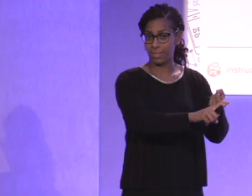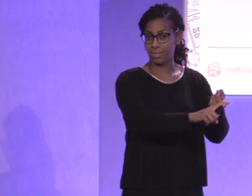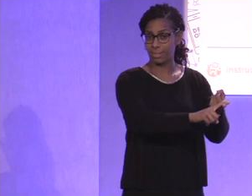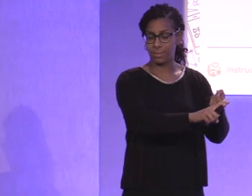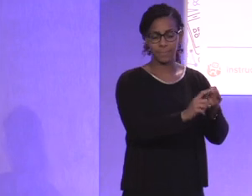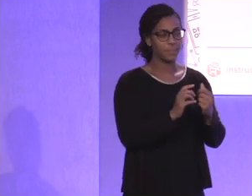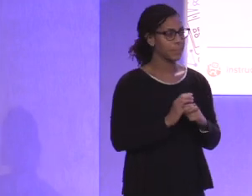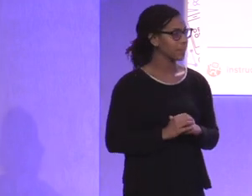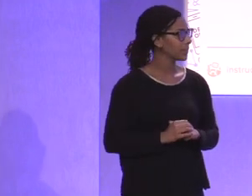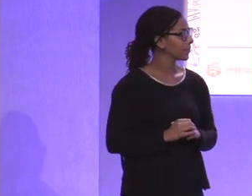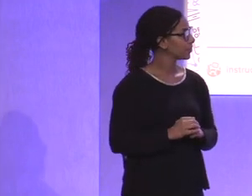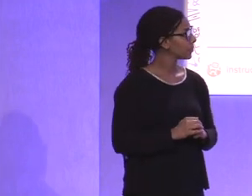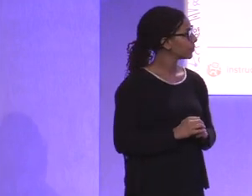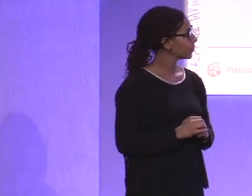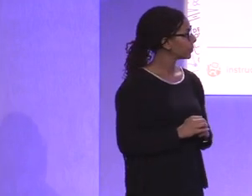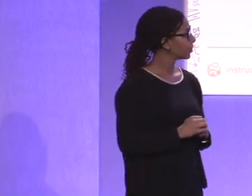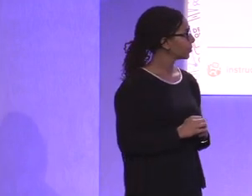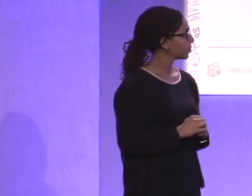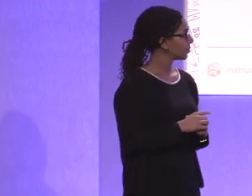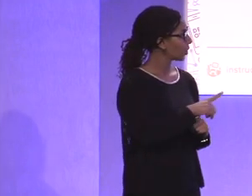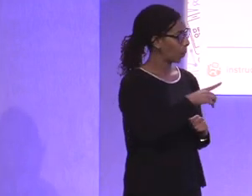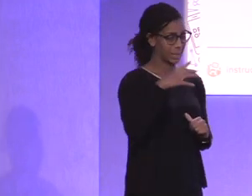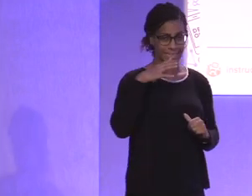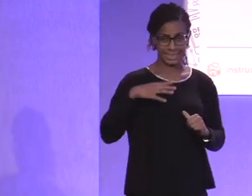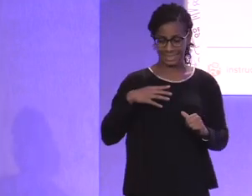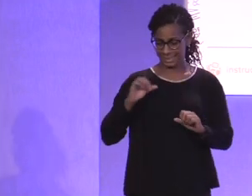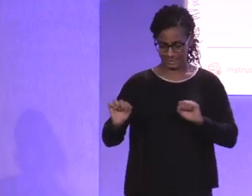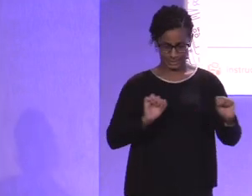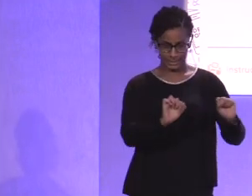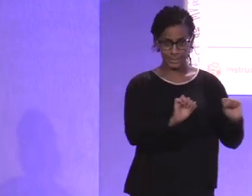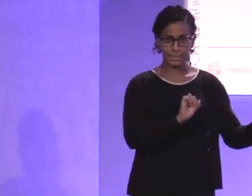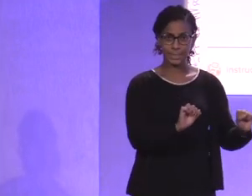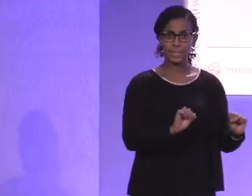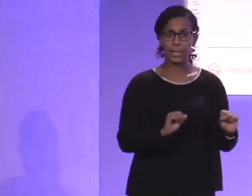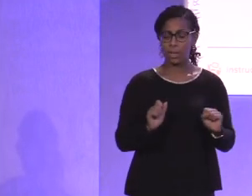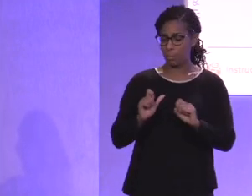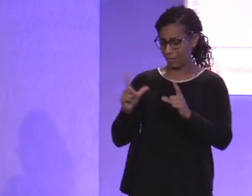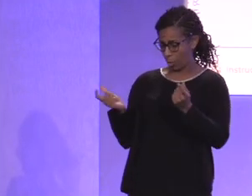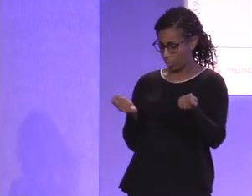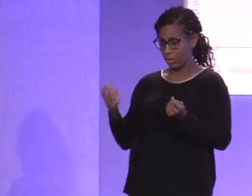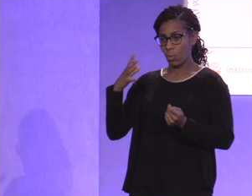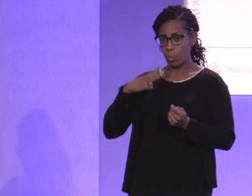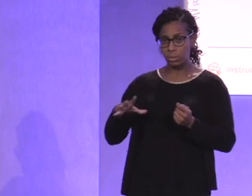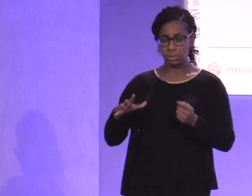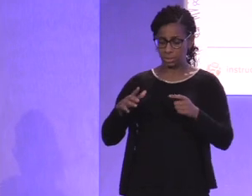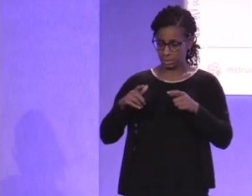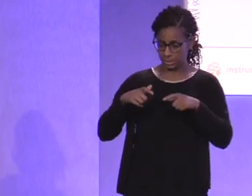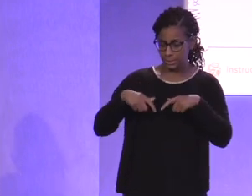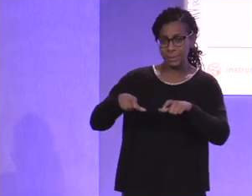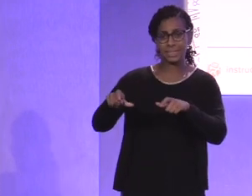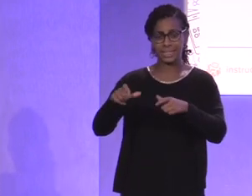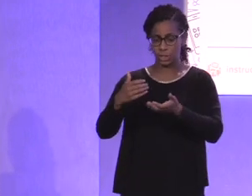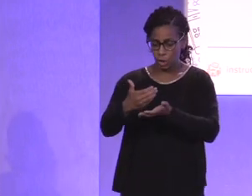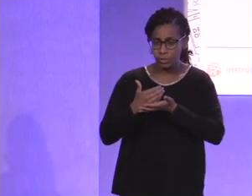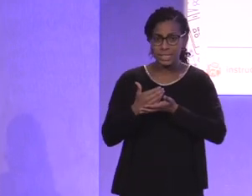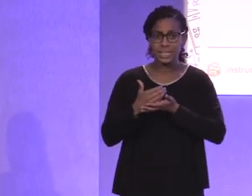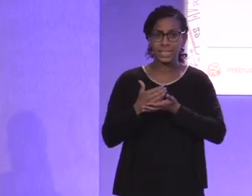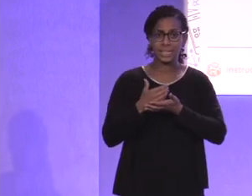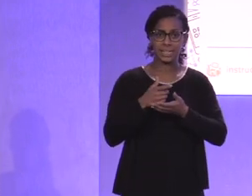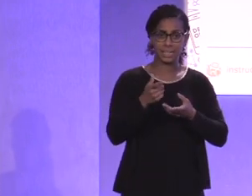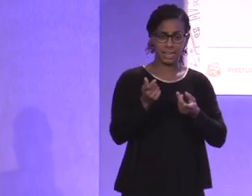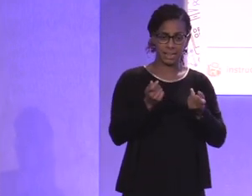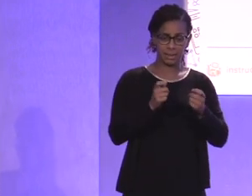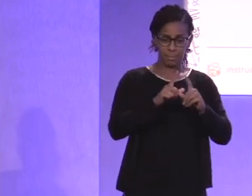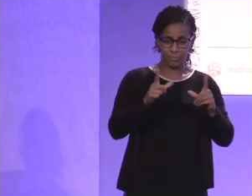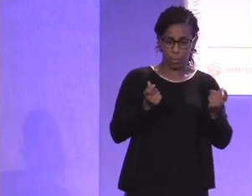So conflicting needs: platform operator wants stability and security. Application developer wants new features to be released so